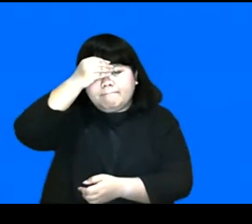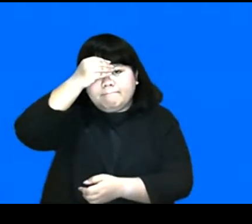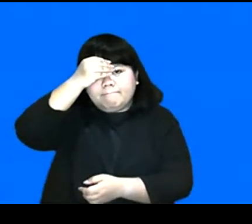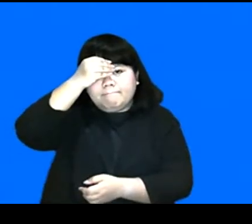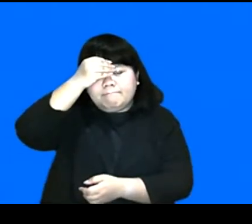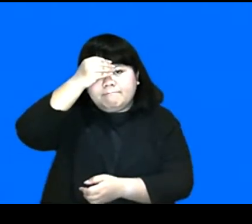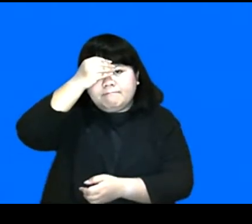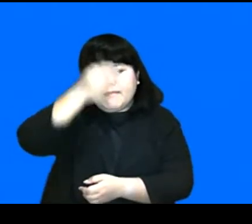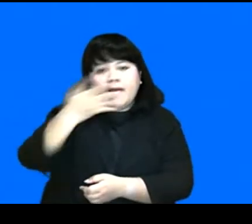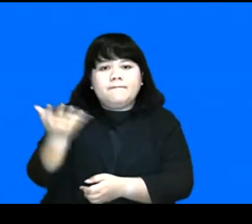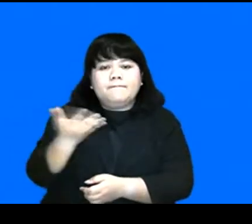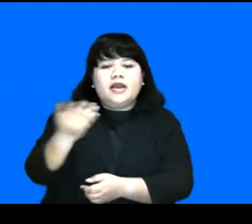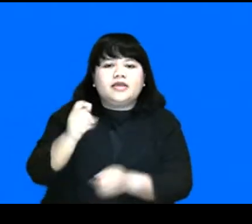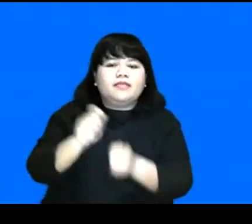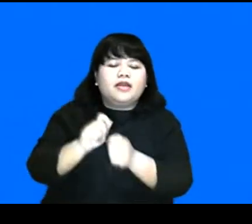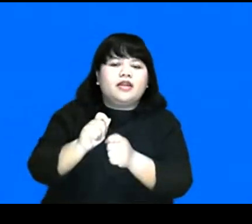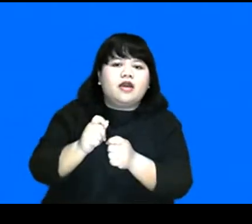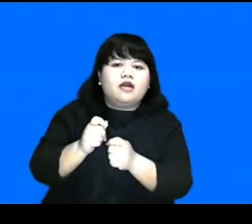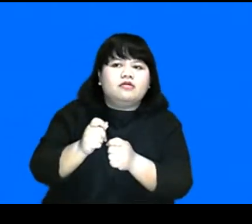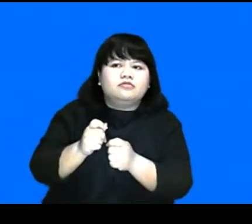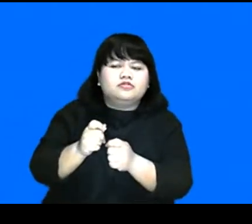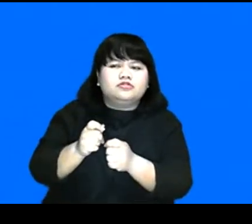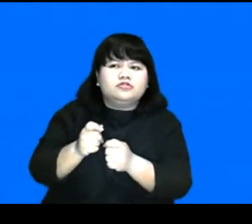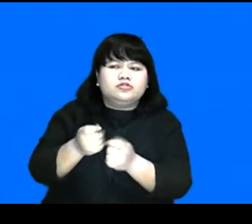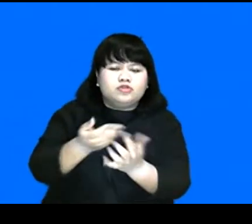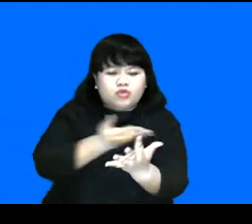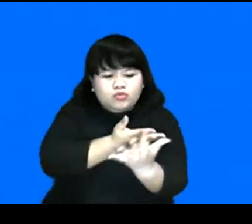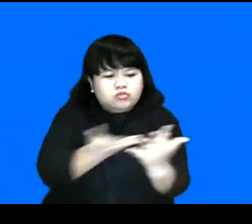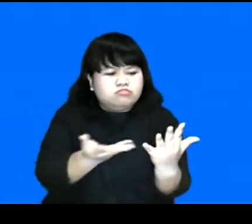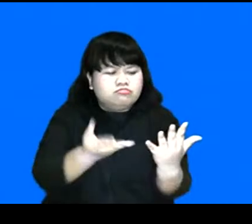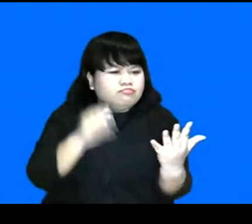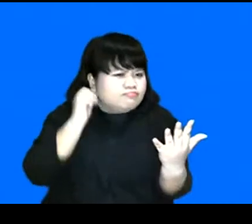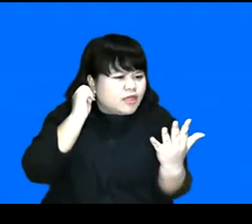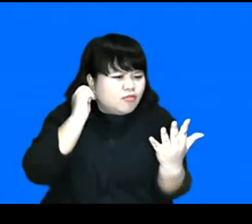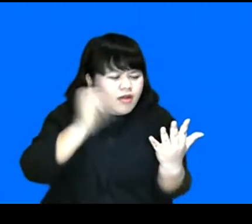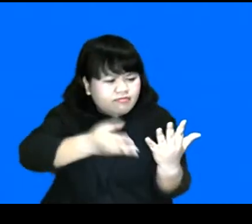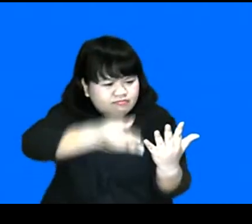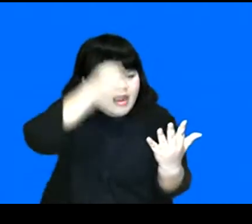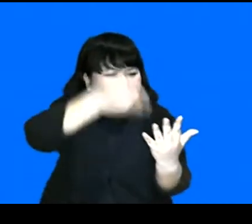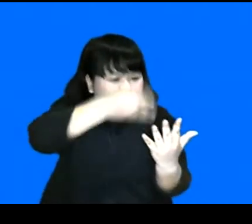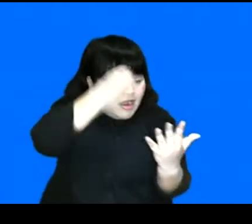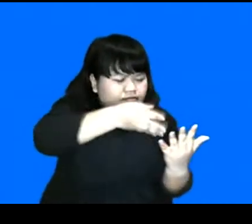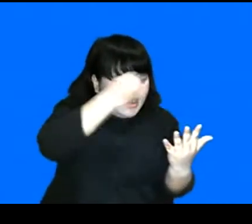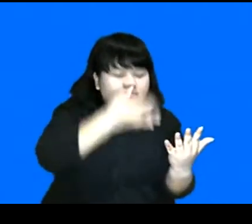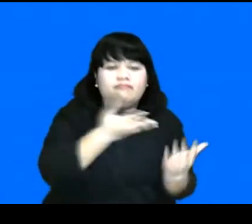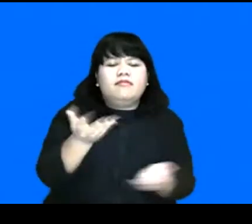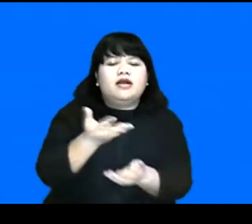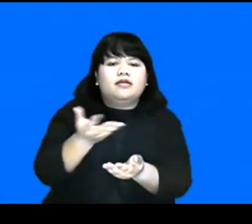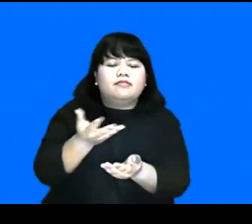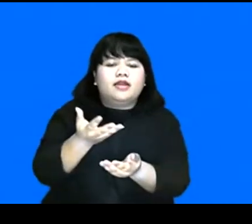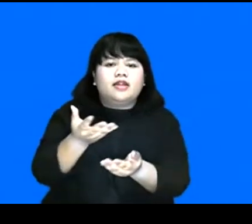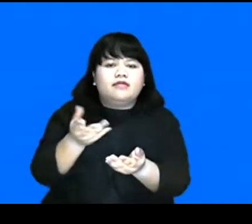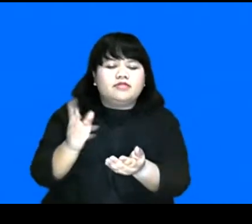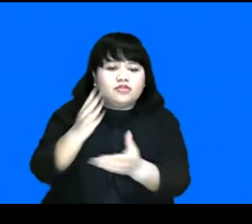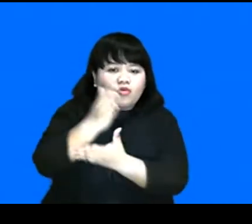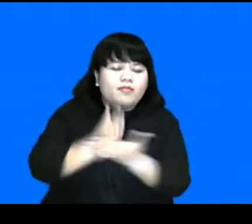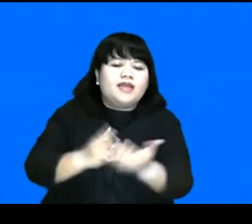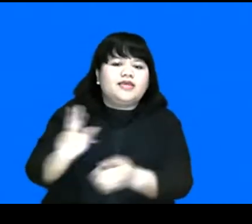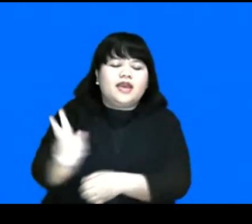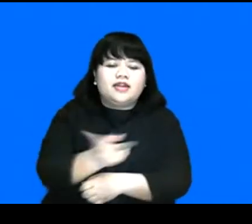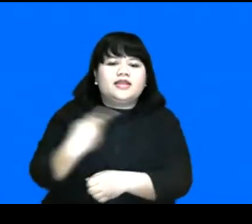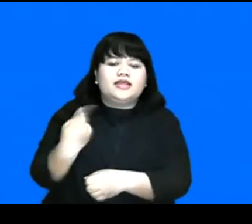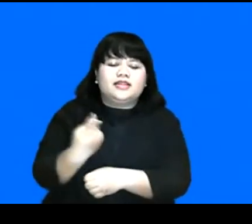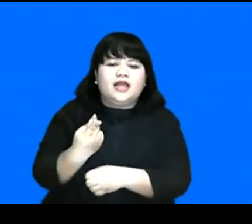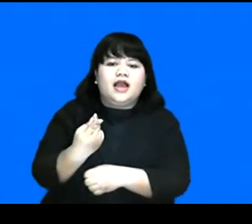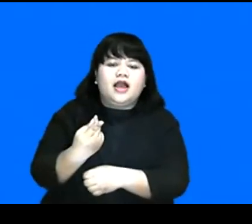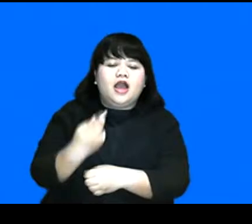this is theft of our labor? This is theft of money that should be spent on us